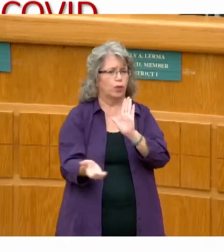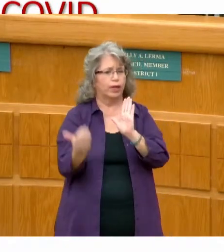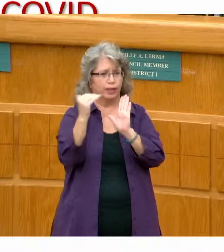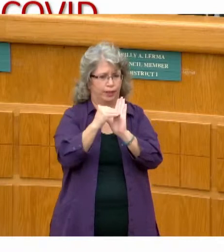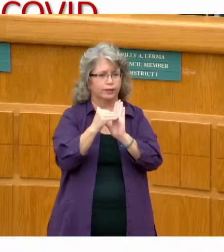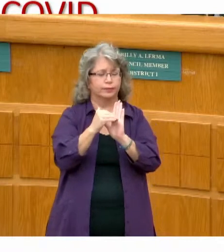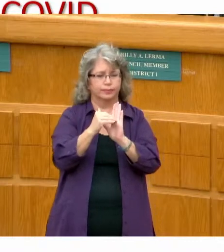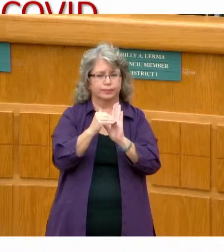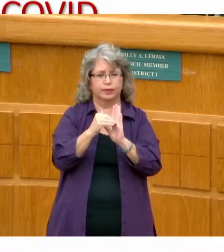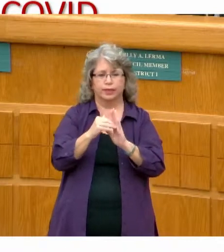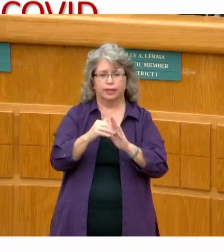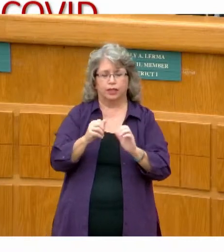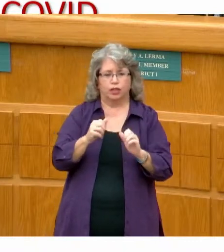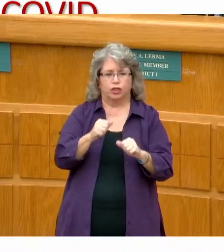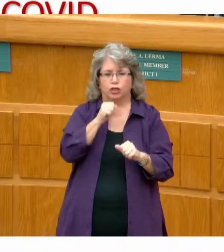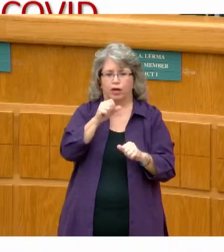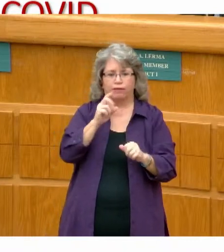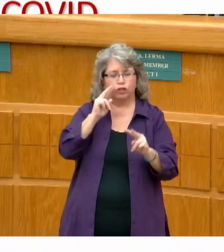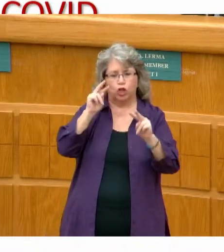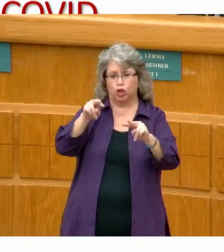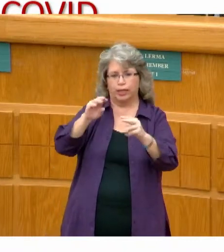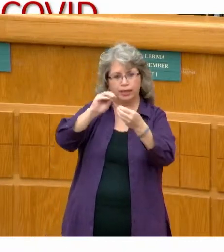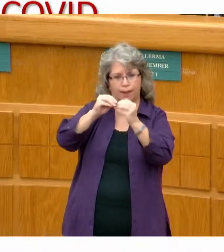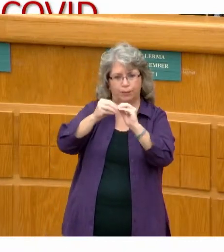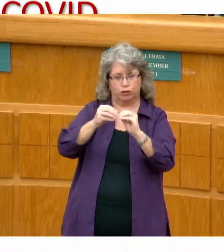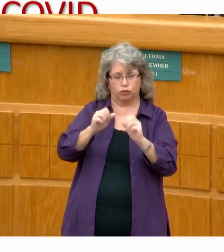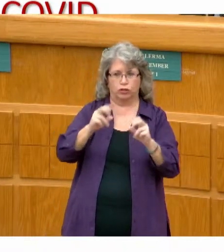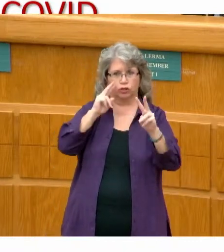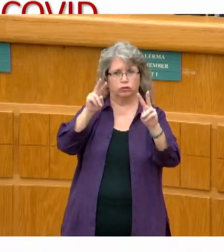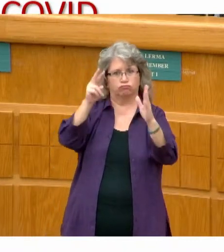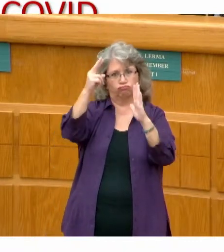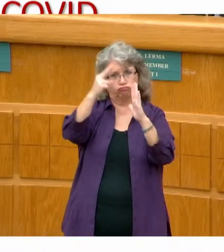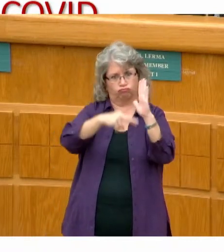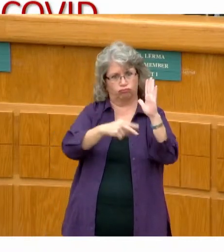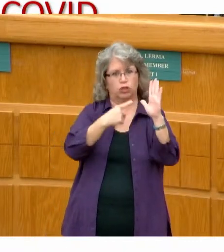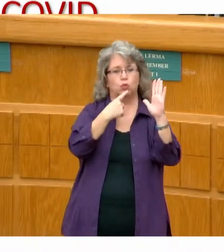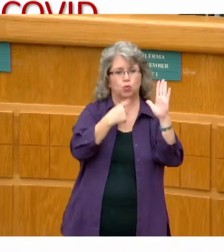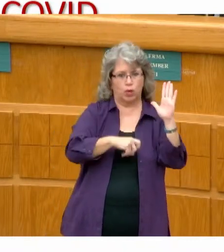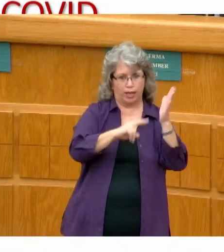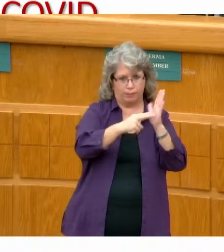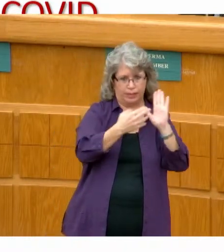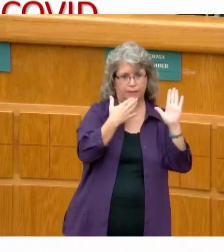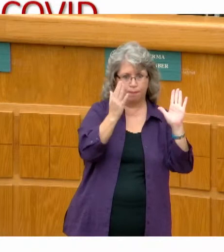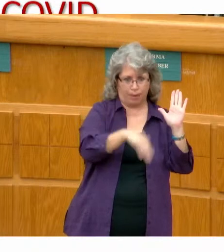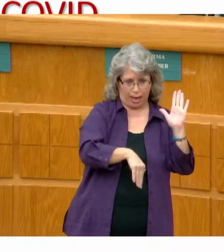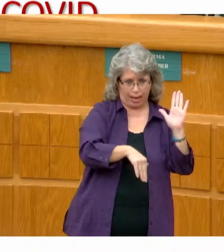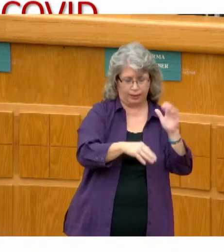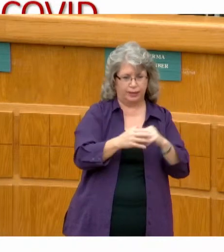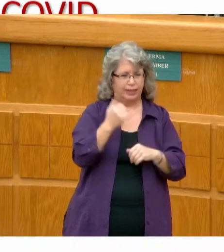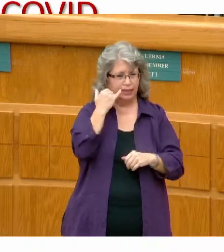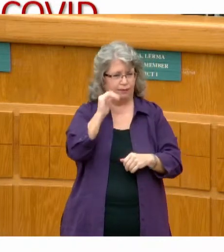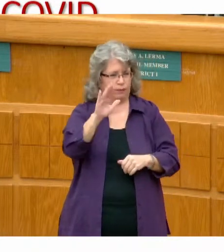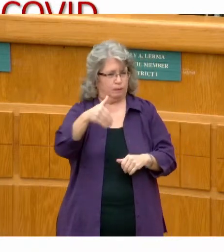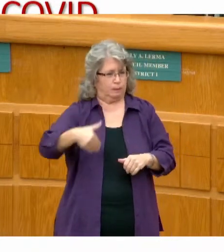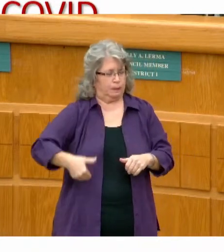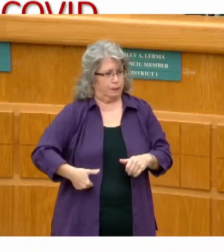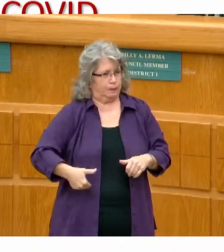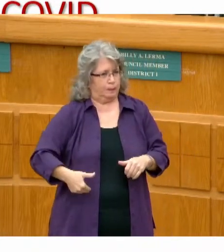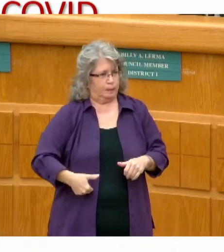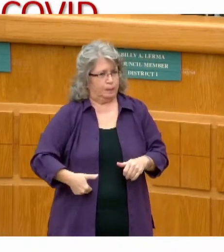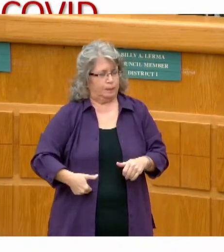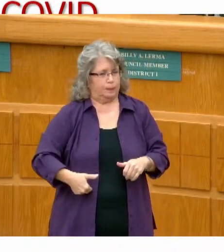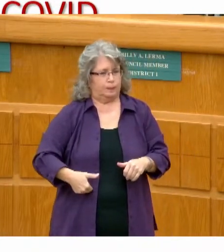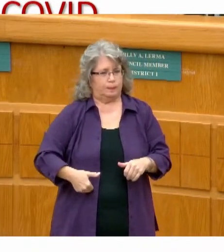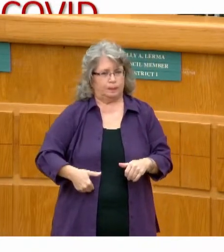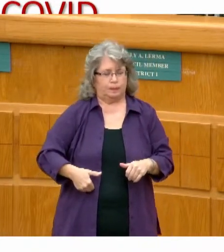And it's very intuitive. You don't need to look at any numbers, just look at it. Red's bad, And if your gut tells you, you just use your gut